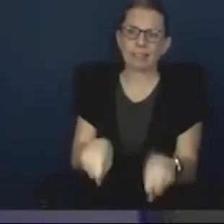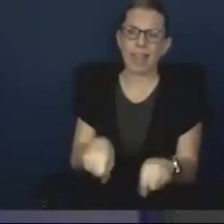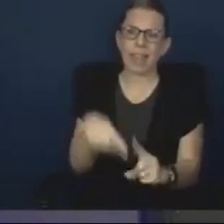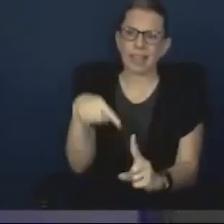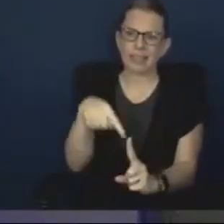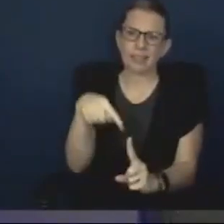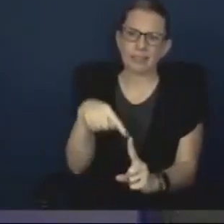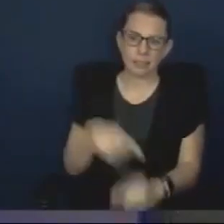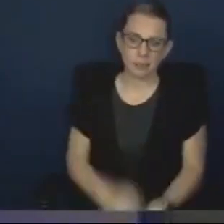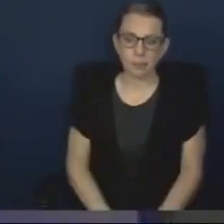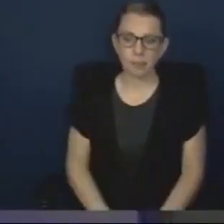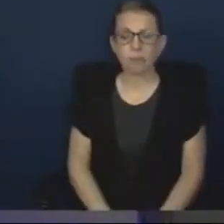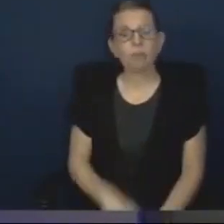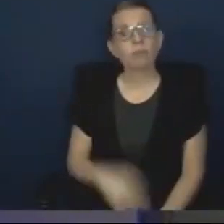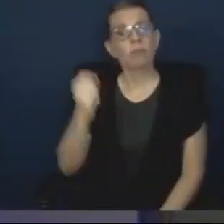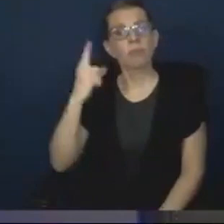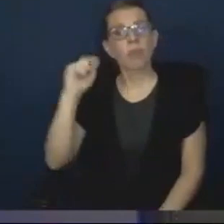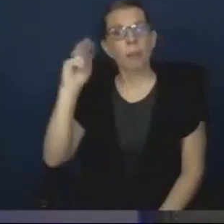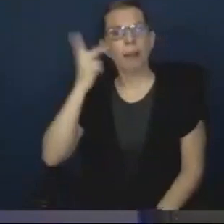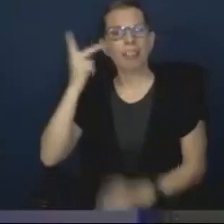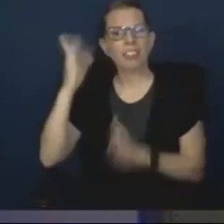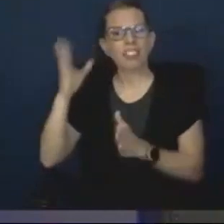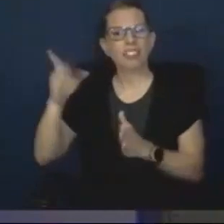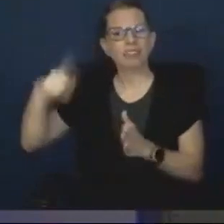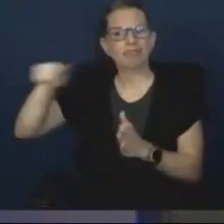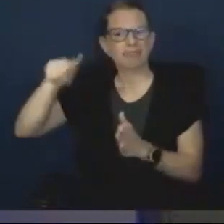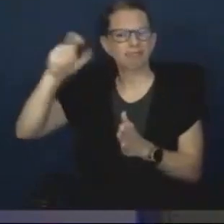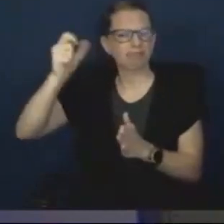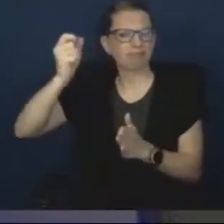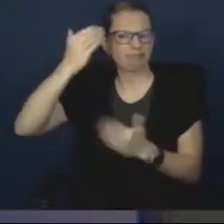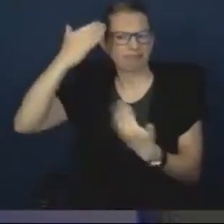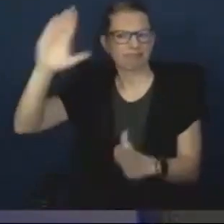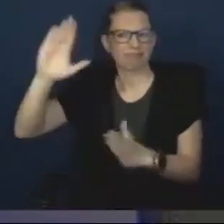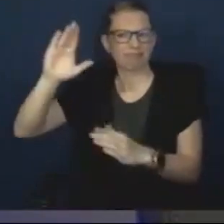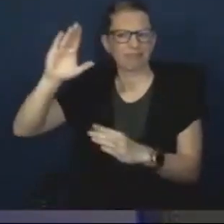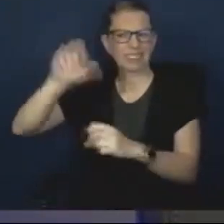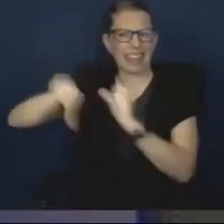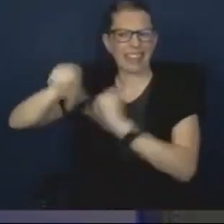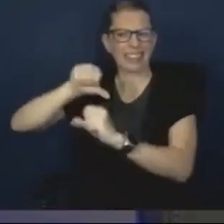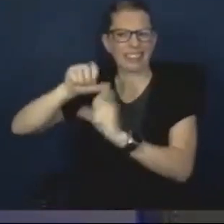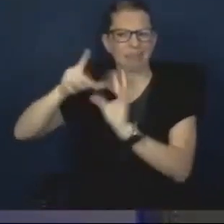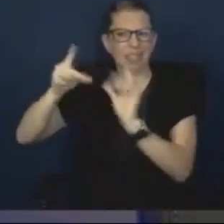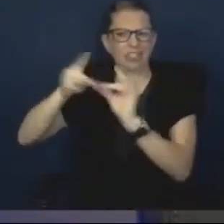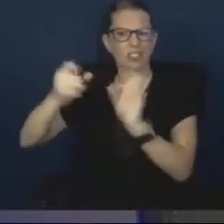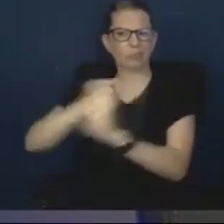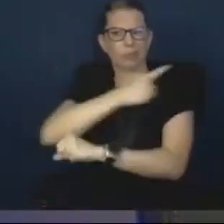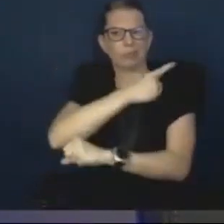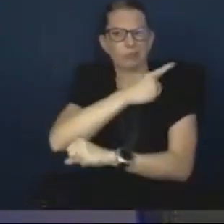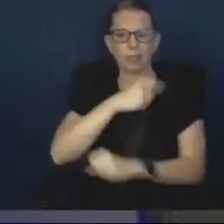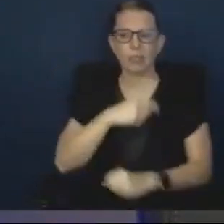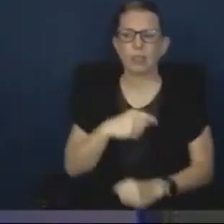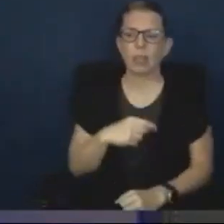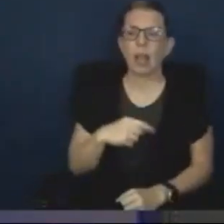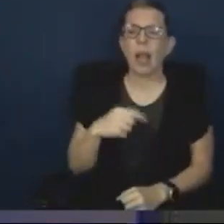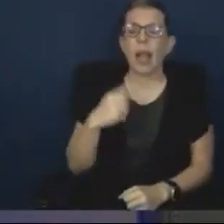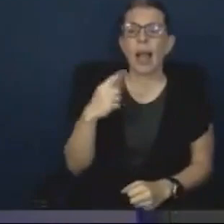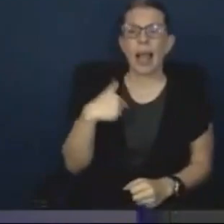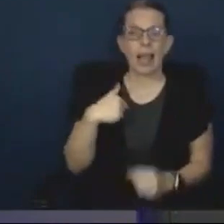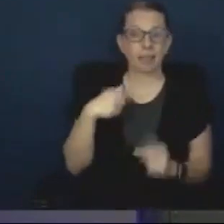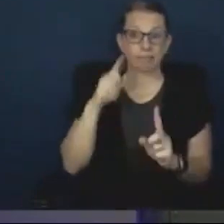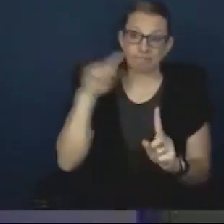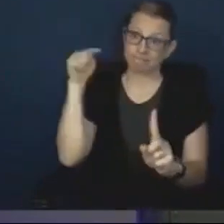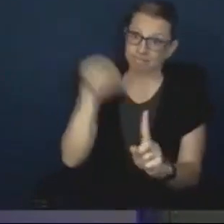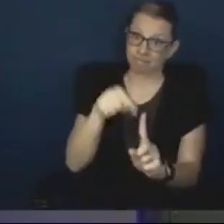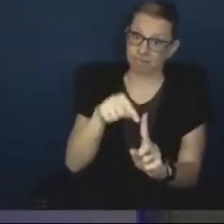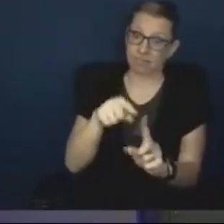to politicians who don't understand or know science, who give you a different message. And so I come back to trust the science, especially when that science